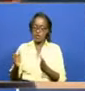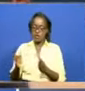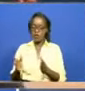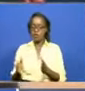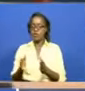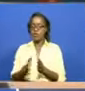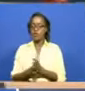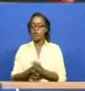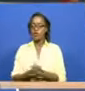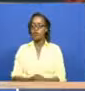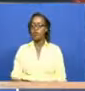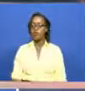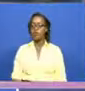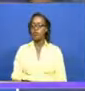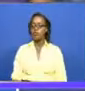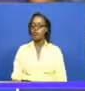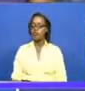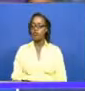Regina.